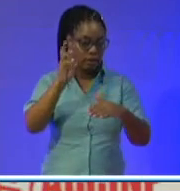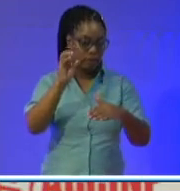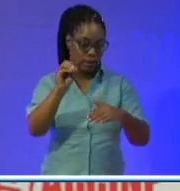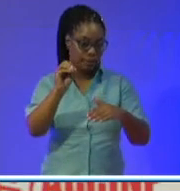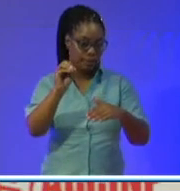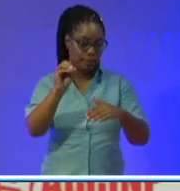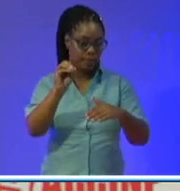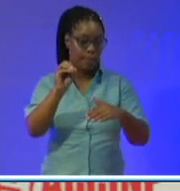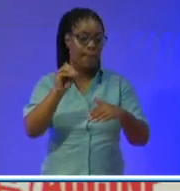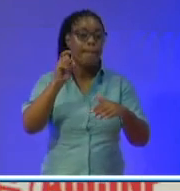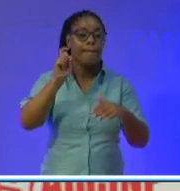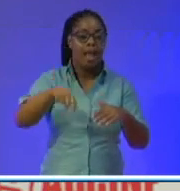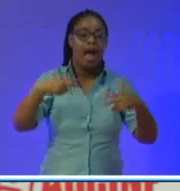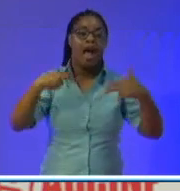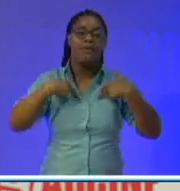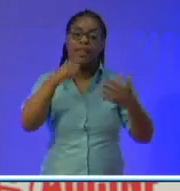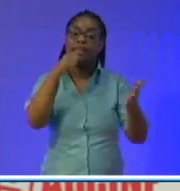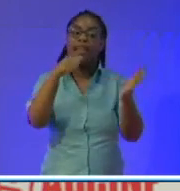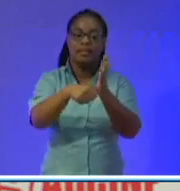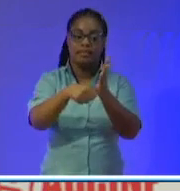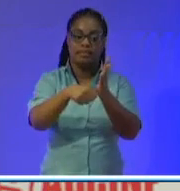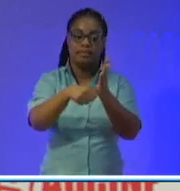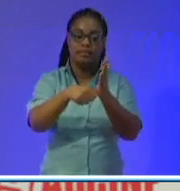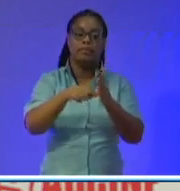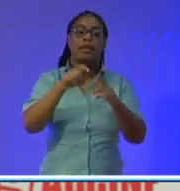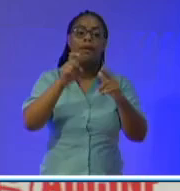letter from your attending physician